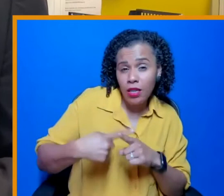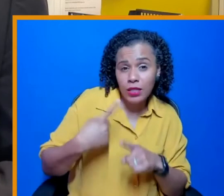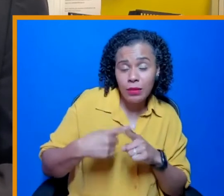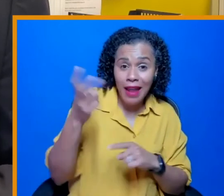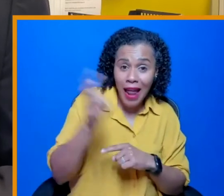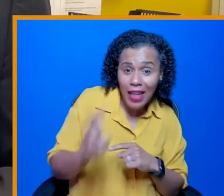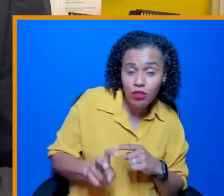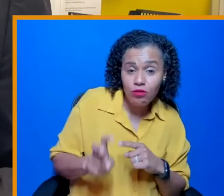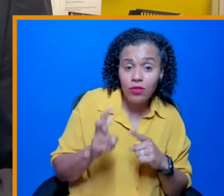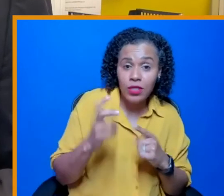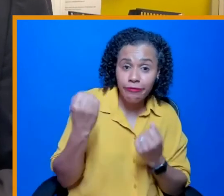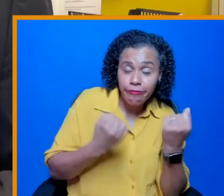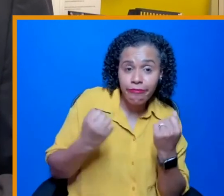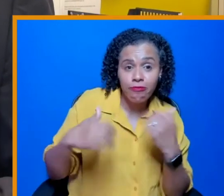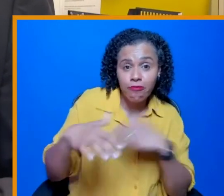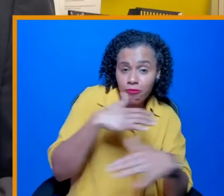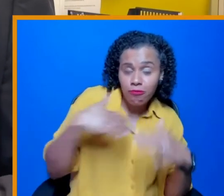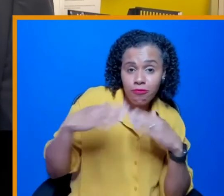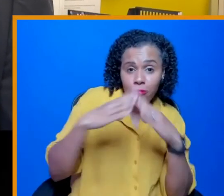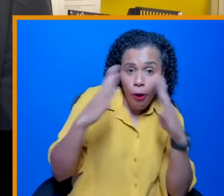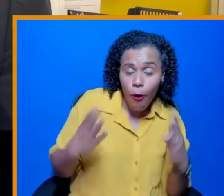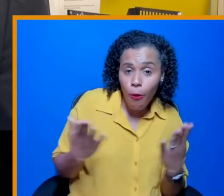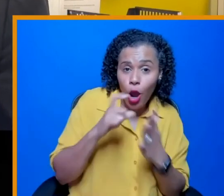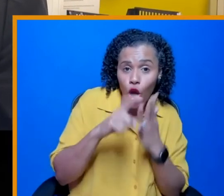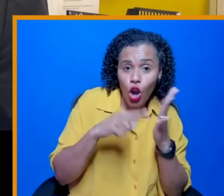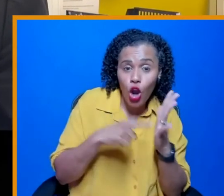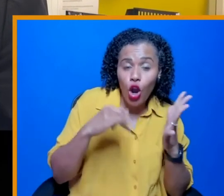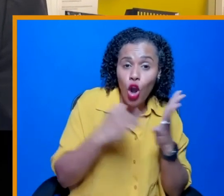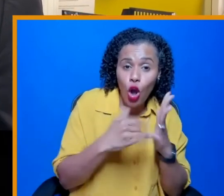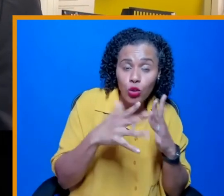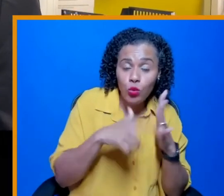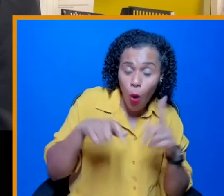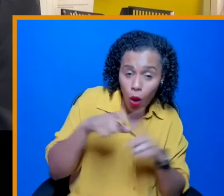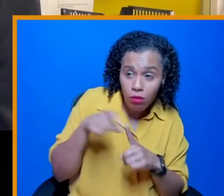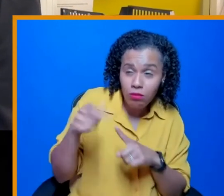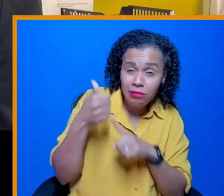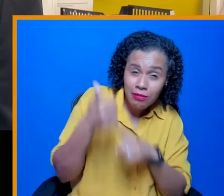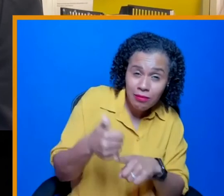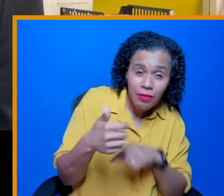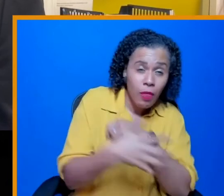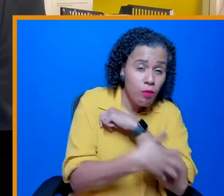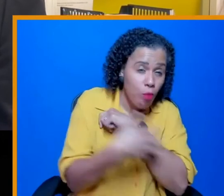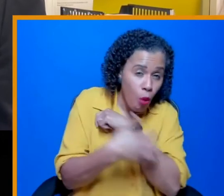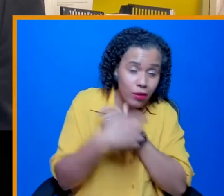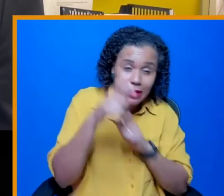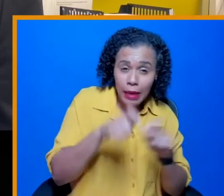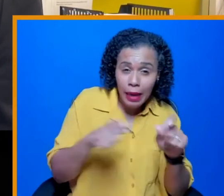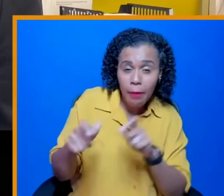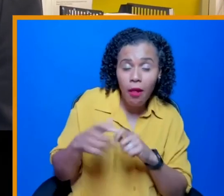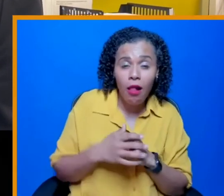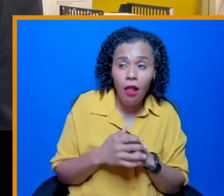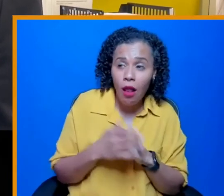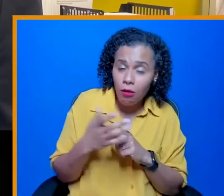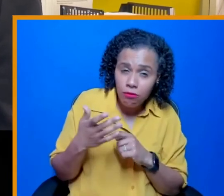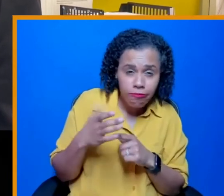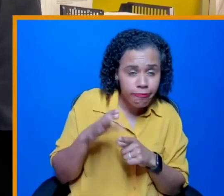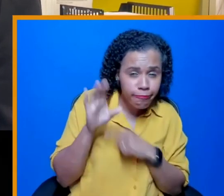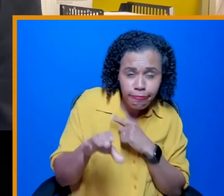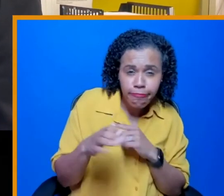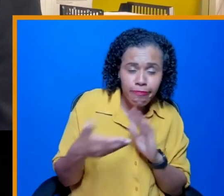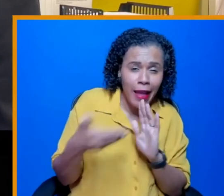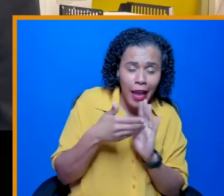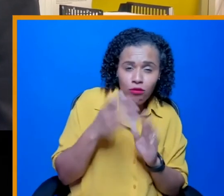the Cotswolds, the Liberal Democrat Council there are actually helping the poorest in society by giving them extra council tax